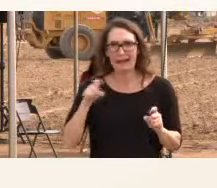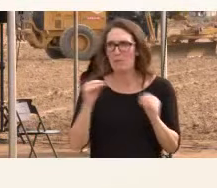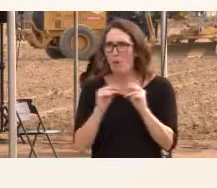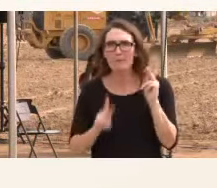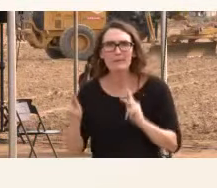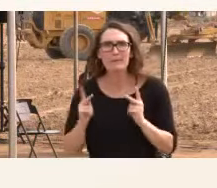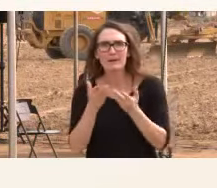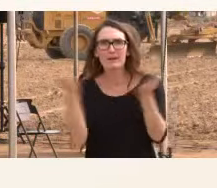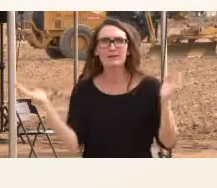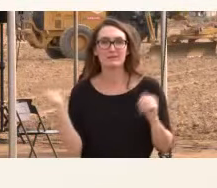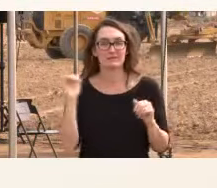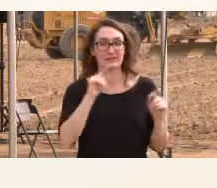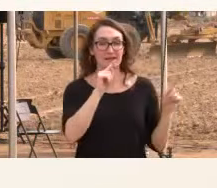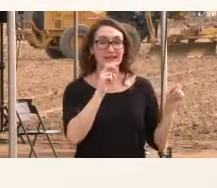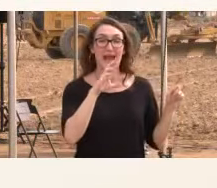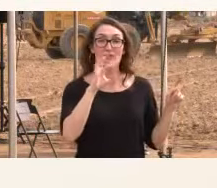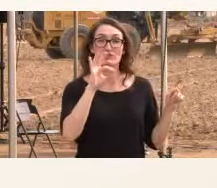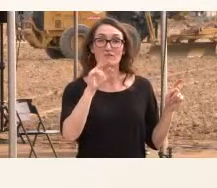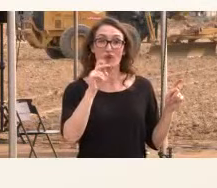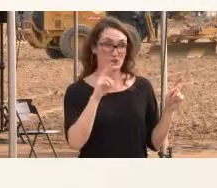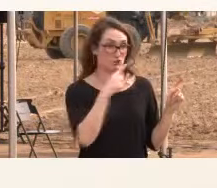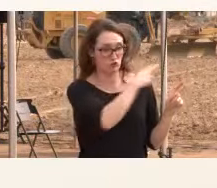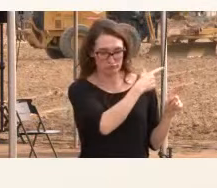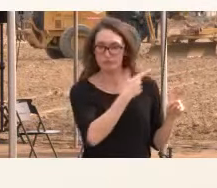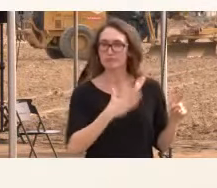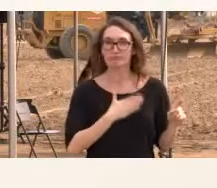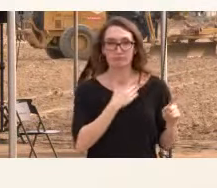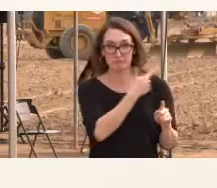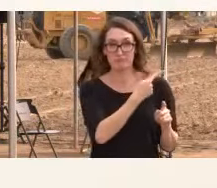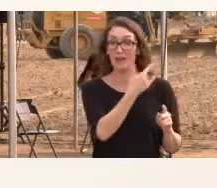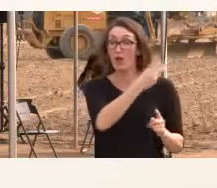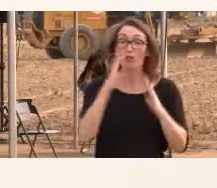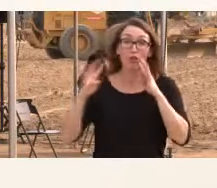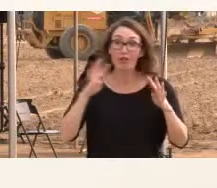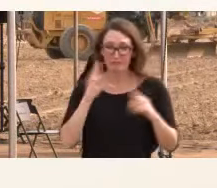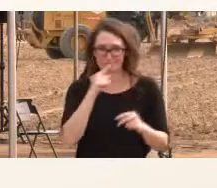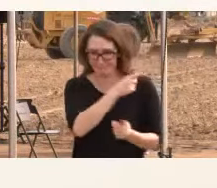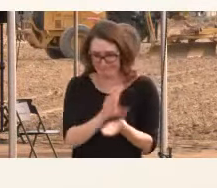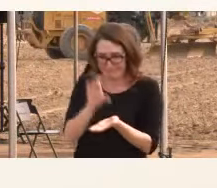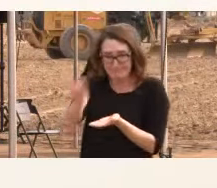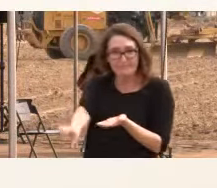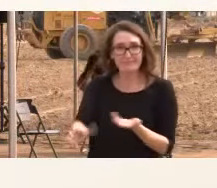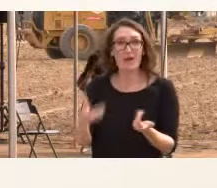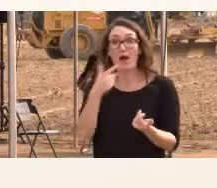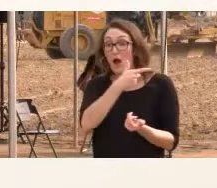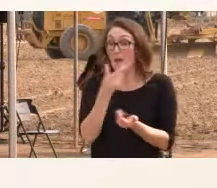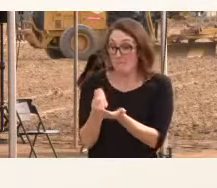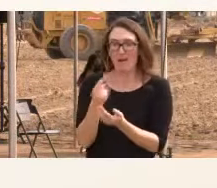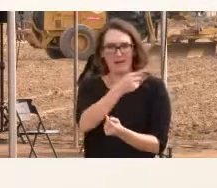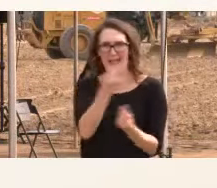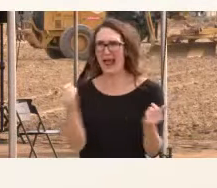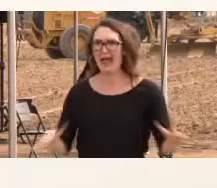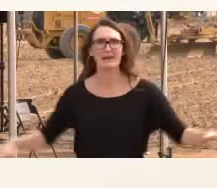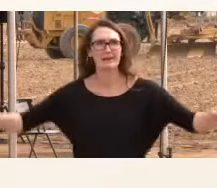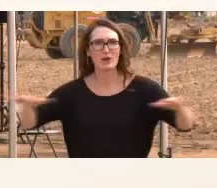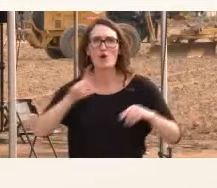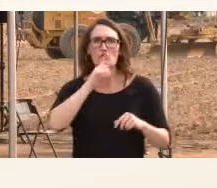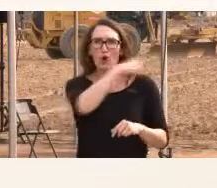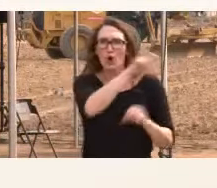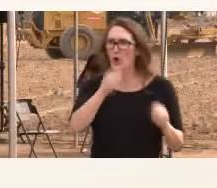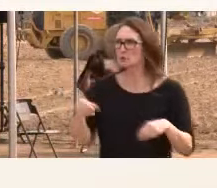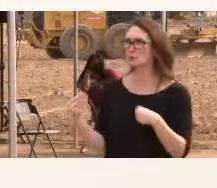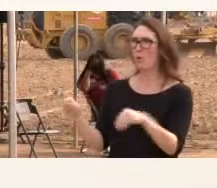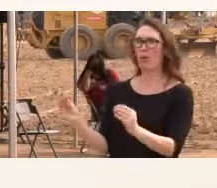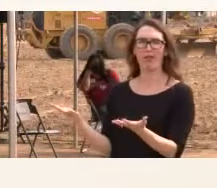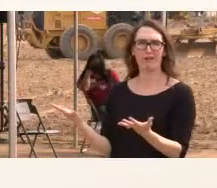Folks like Terrence Frazier stepped up and put their money where their mouth was and donated land. Land that he could have sold to the